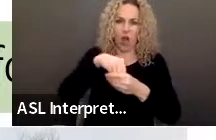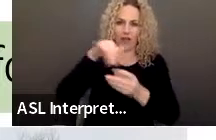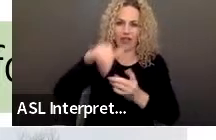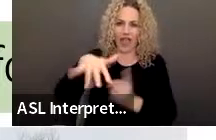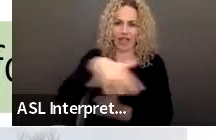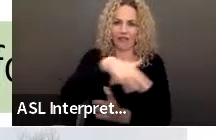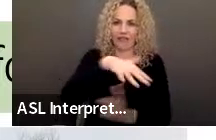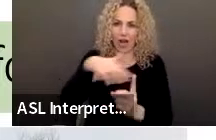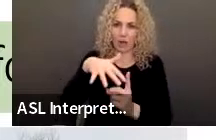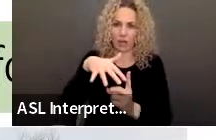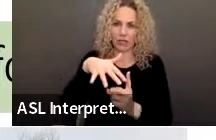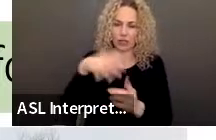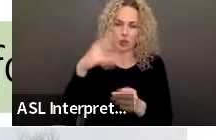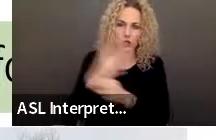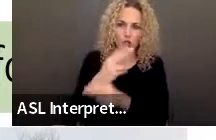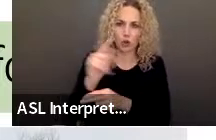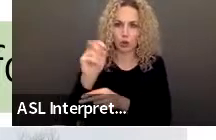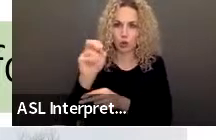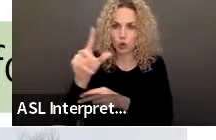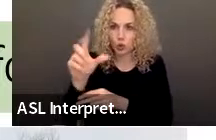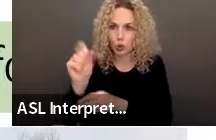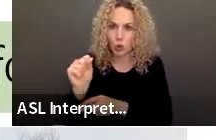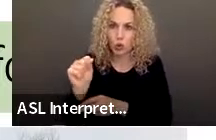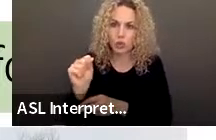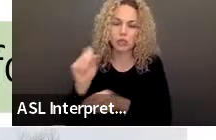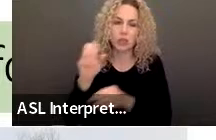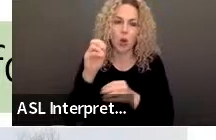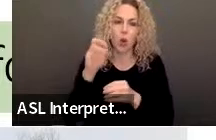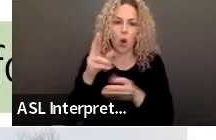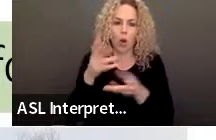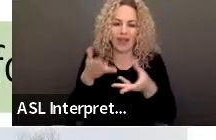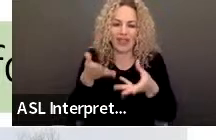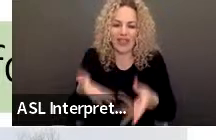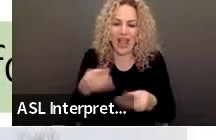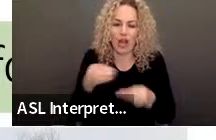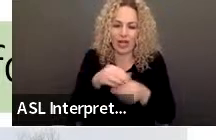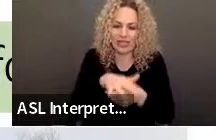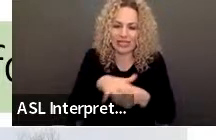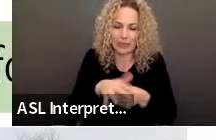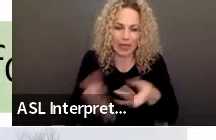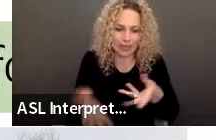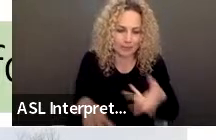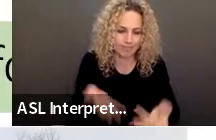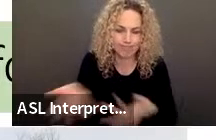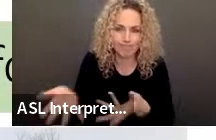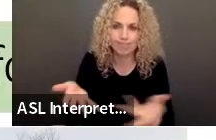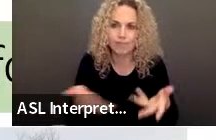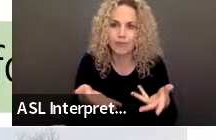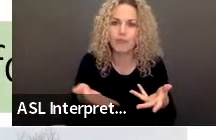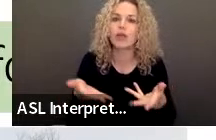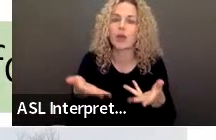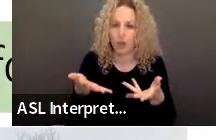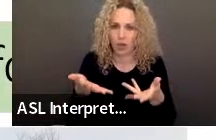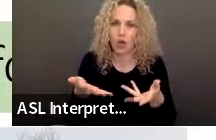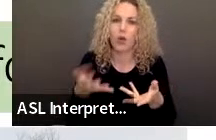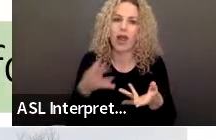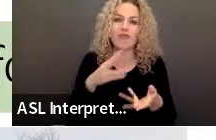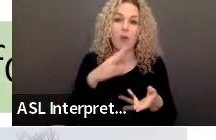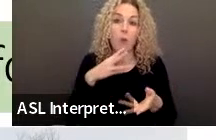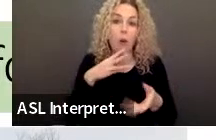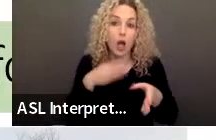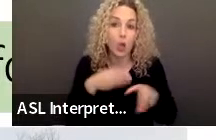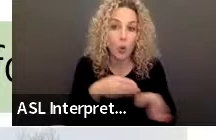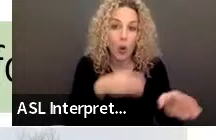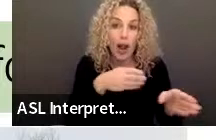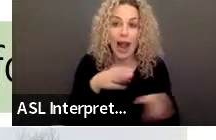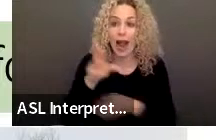involves using tools or being present in the space where we have a riparian or waterway, a creek